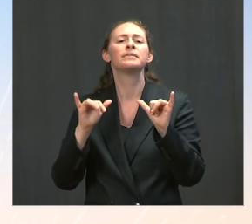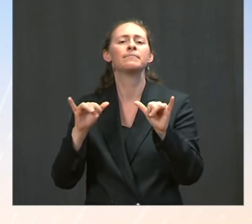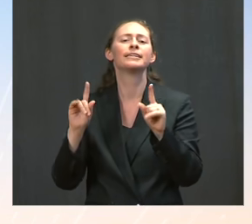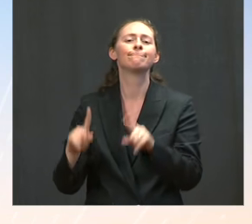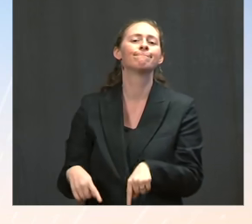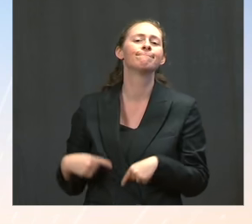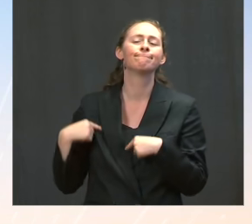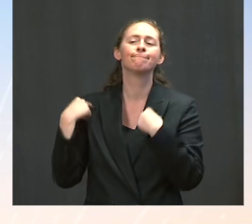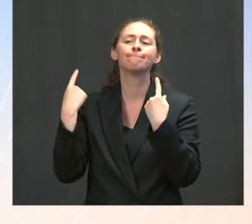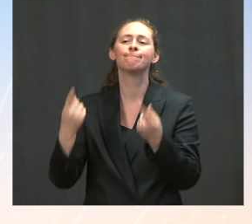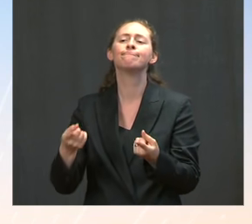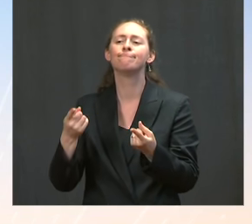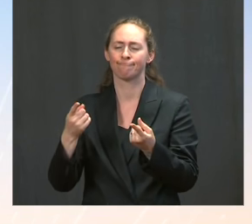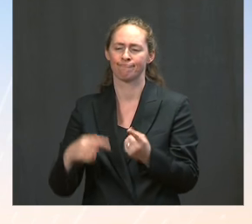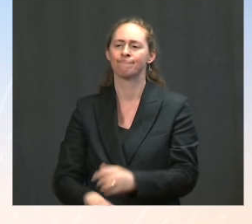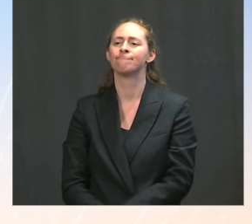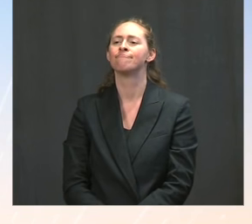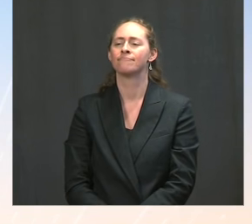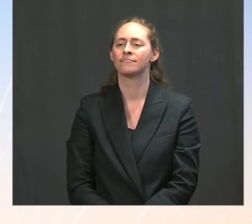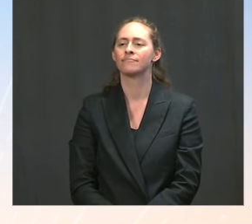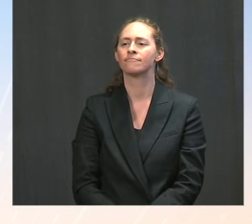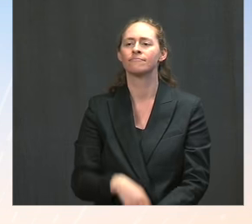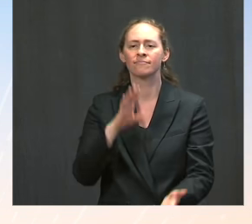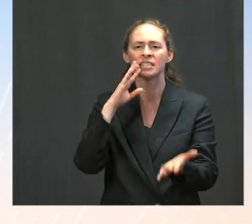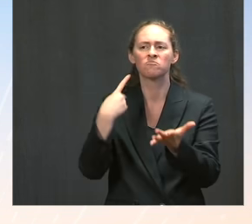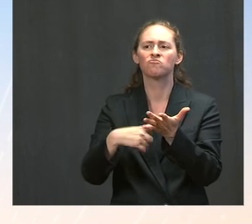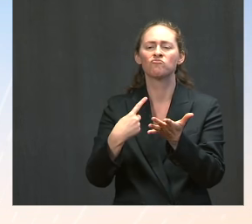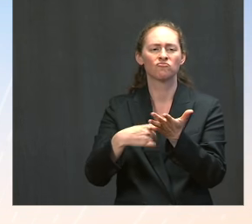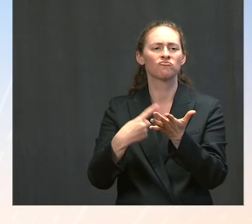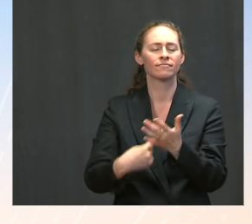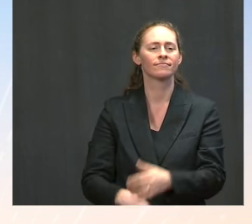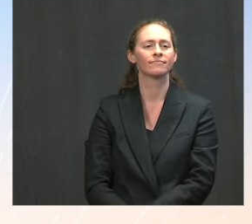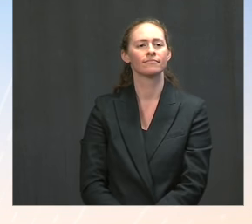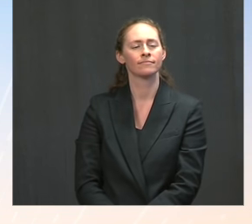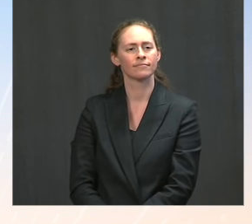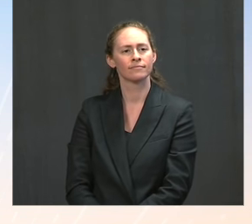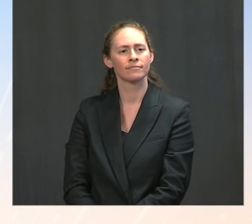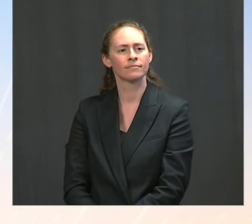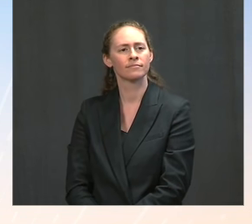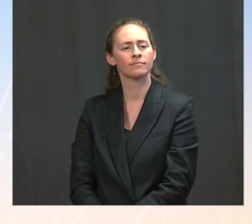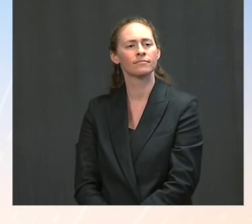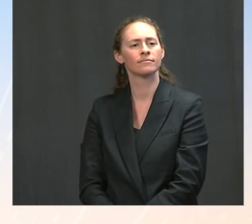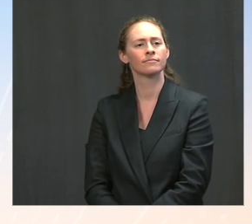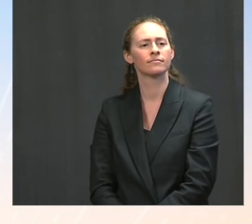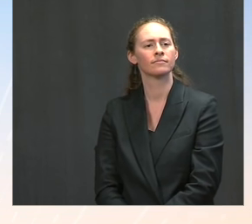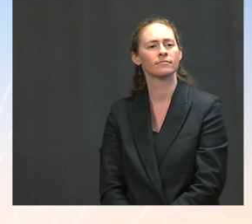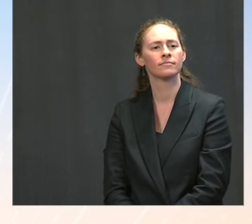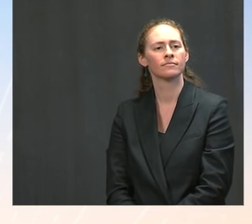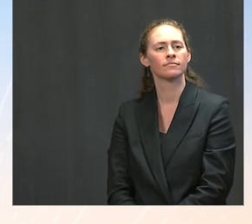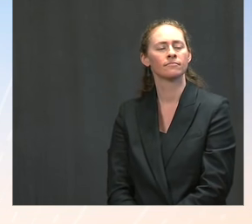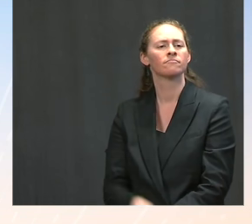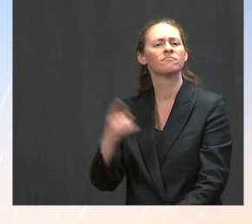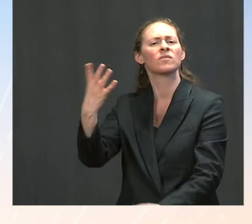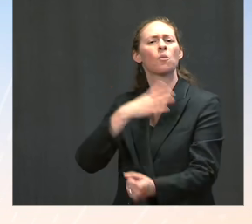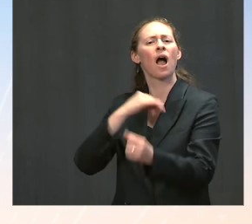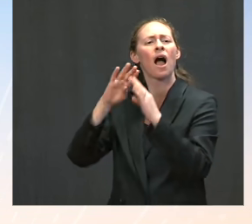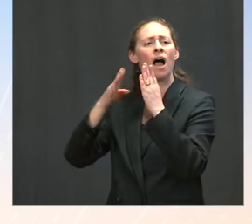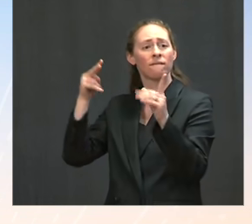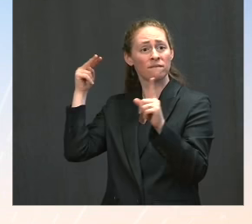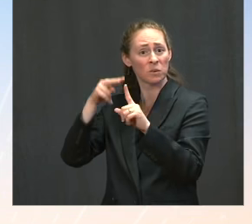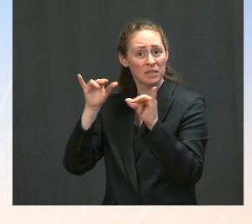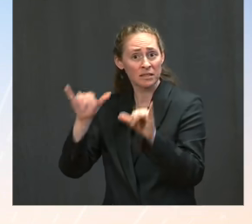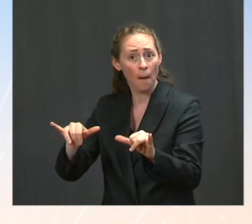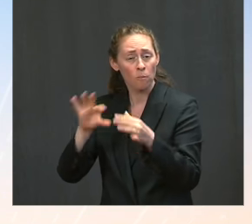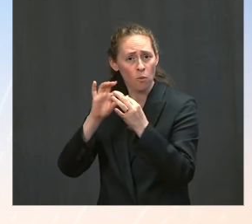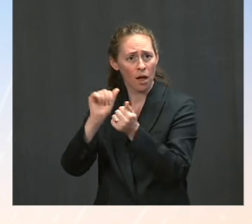to keep the American people safe. Go ahead. Yeah, just related to that, is the White House position still the same on vaccine